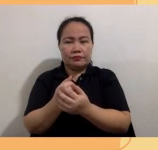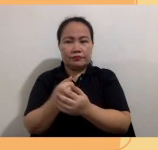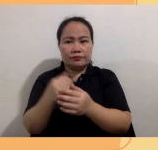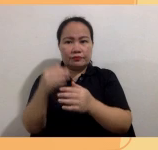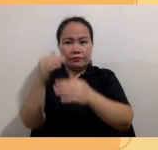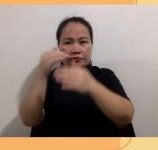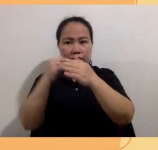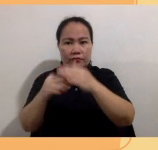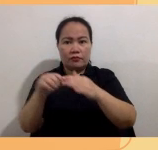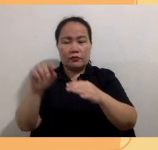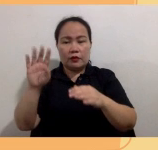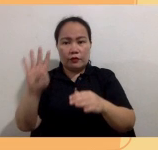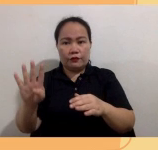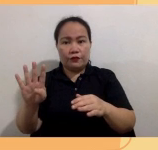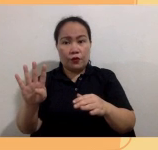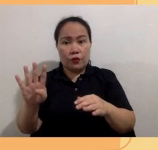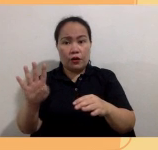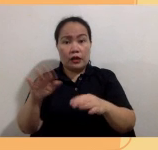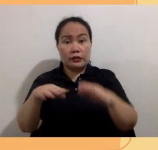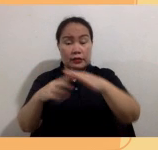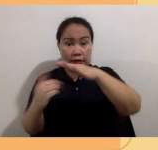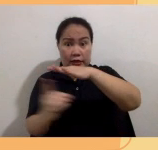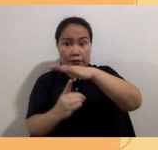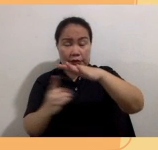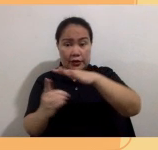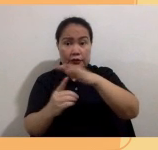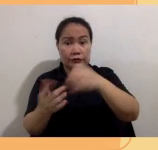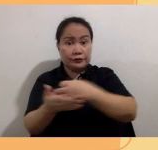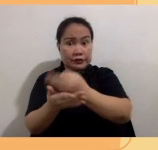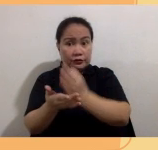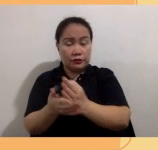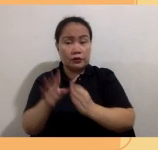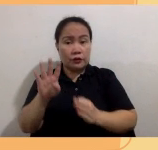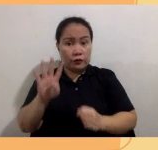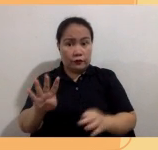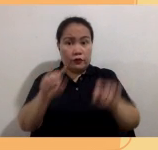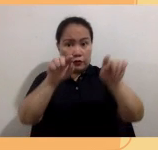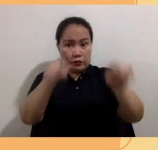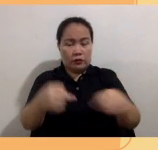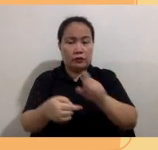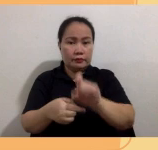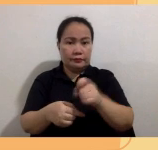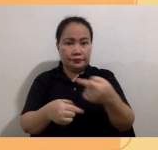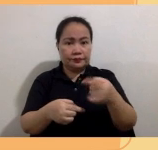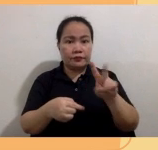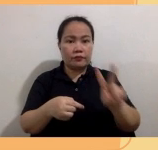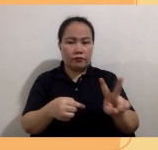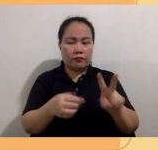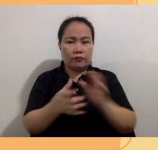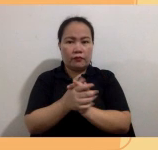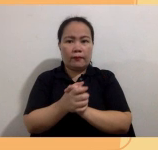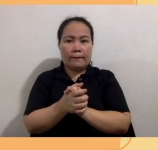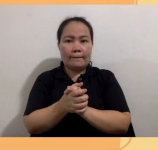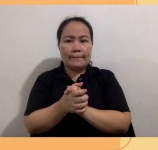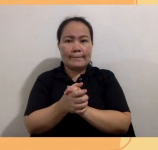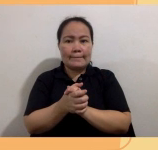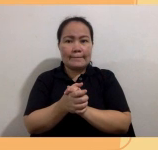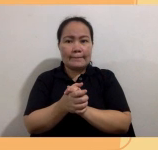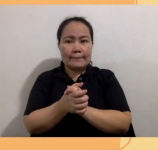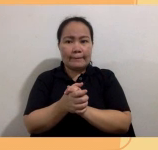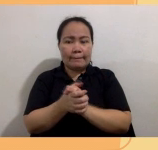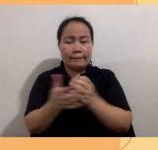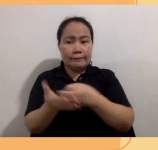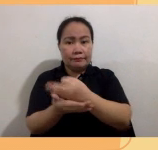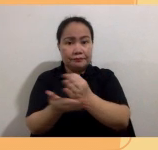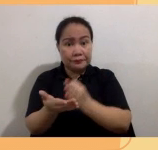x minus 2. So this is 4 times x, that is 4x. And then 4 times negative 2, that is negative 8. So this is